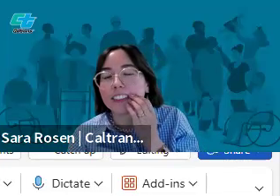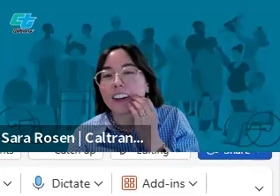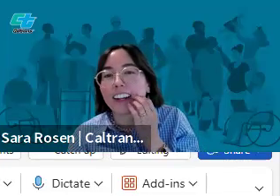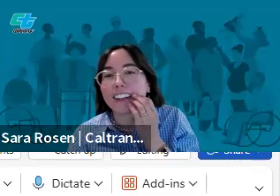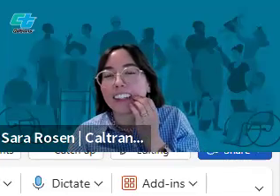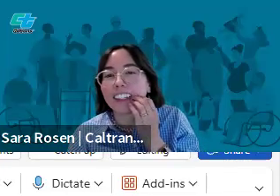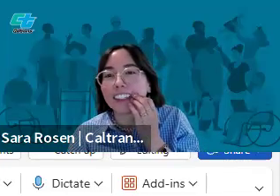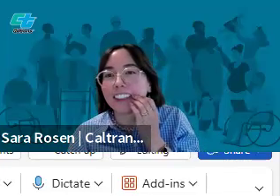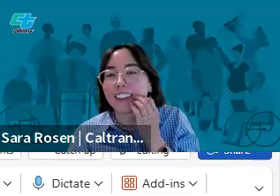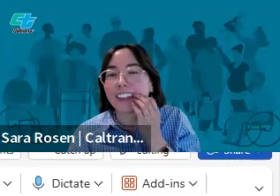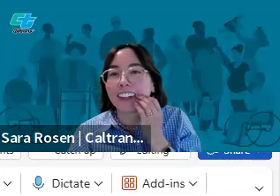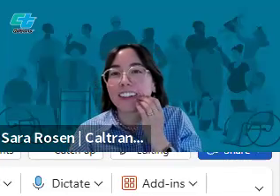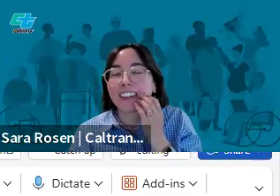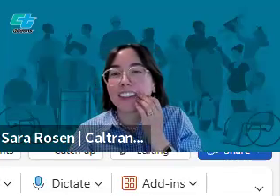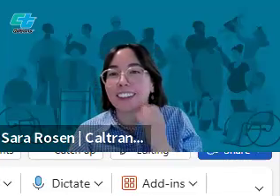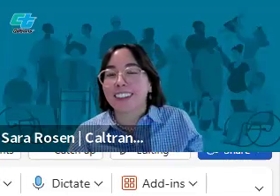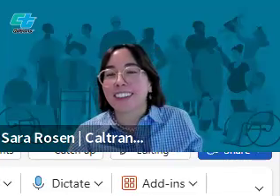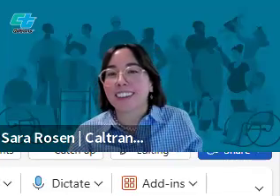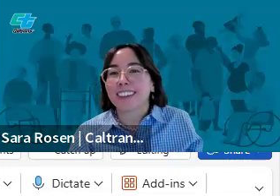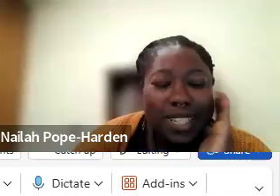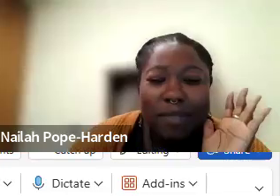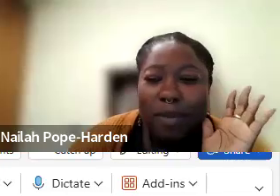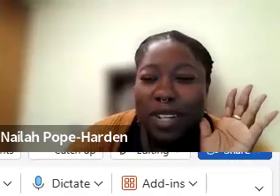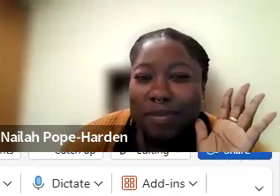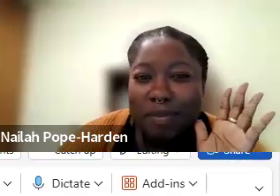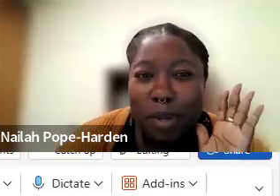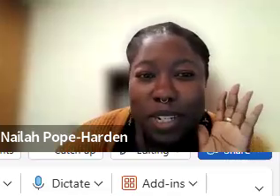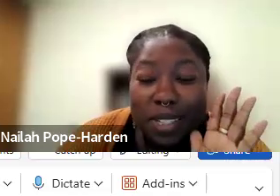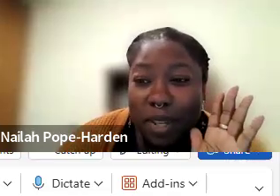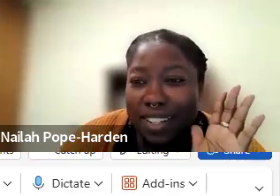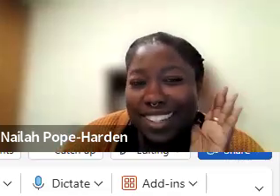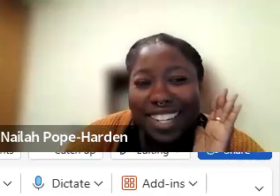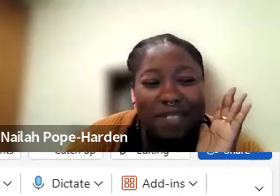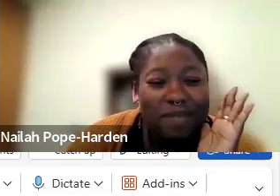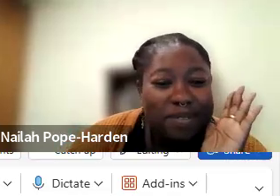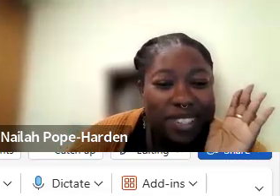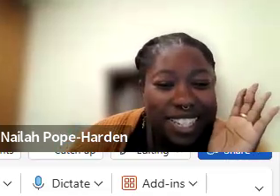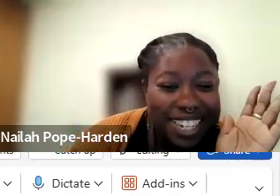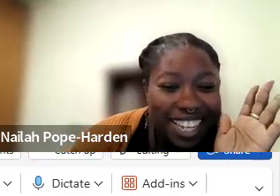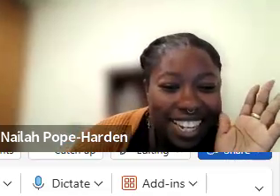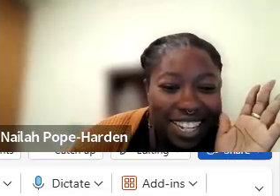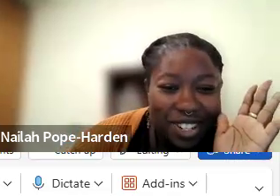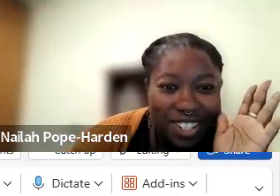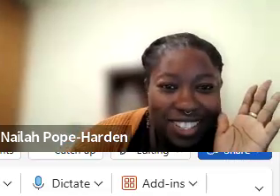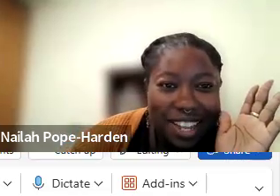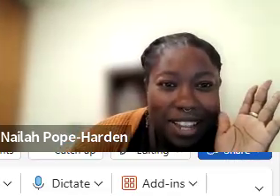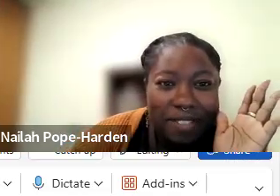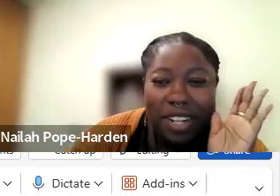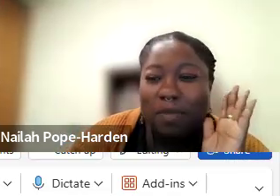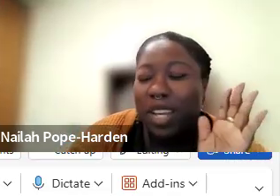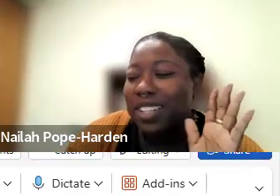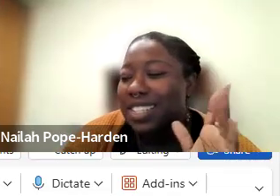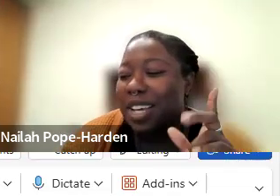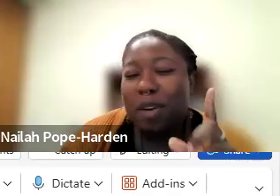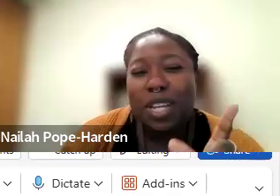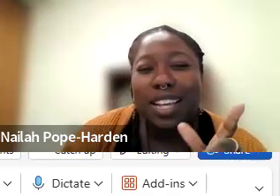Oh, sorry, Nyla, I didn't see you there. No, I've been a participant listening in, and I just got